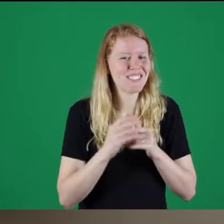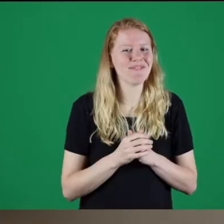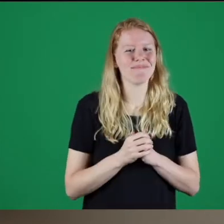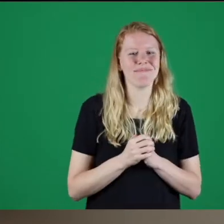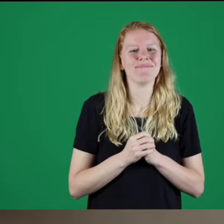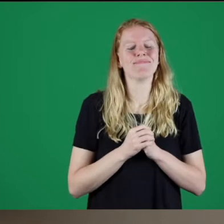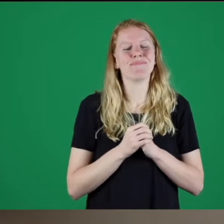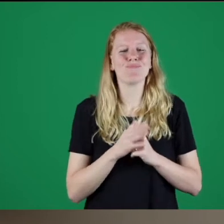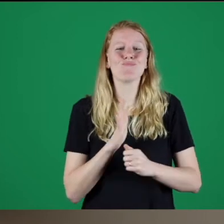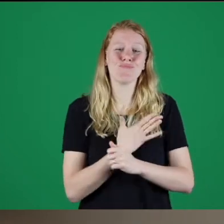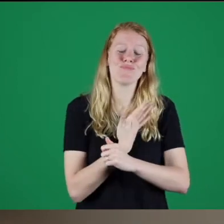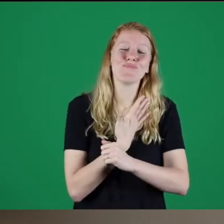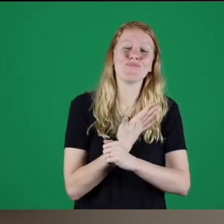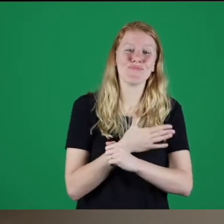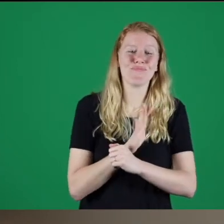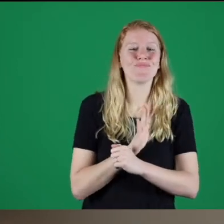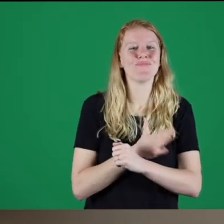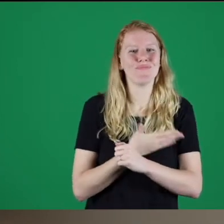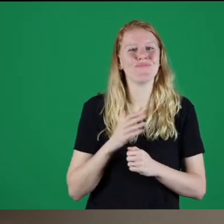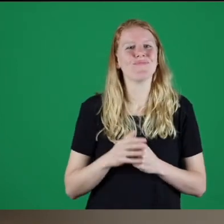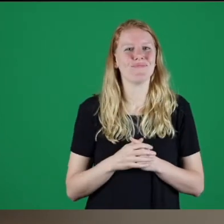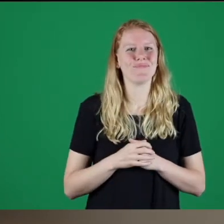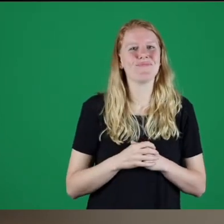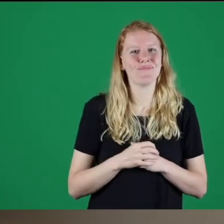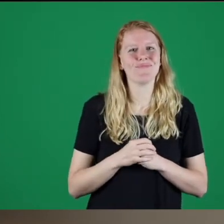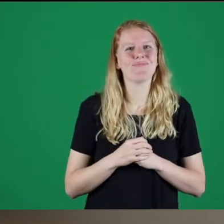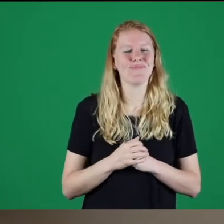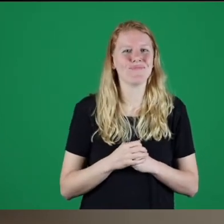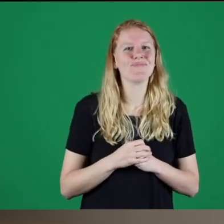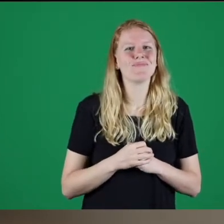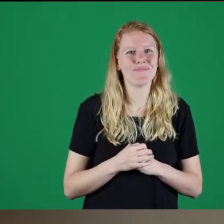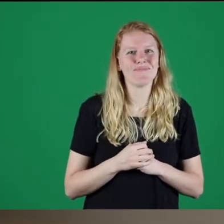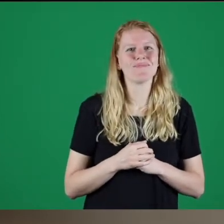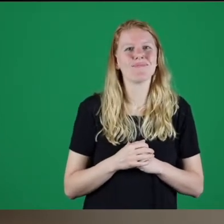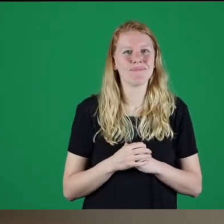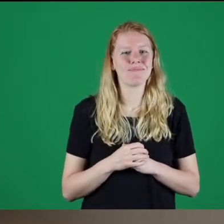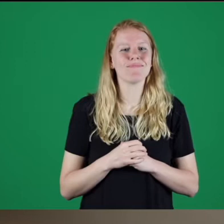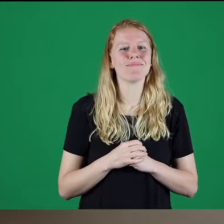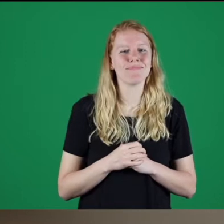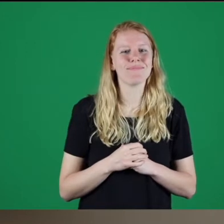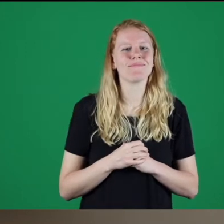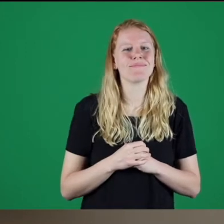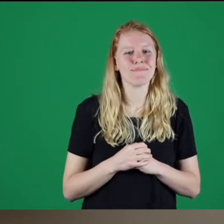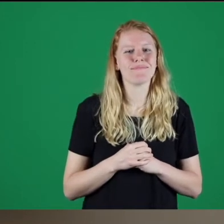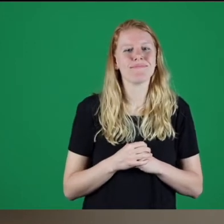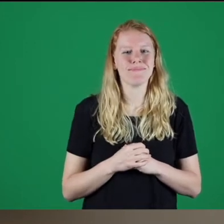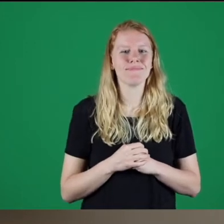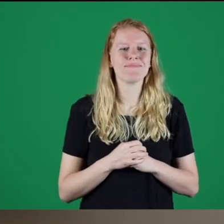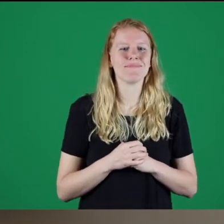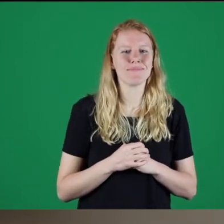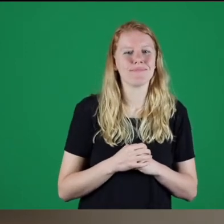vula julula, ivola vula kora jaluma. Ambia sinana, kumbemba